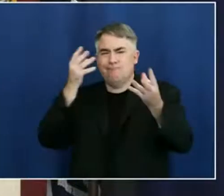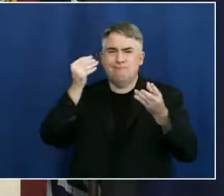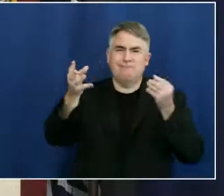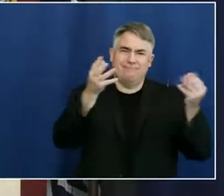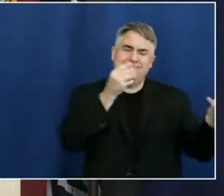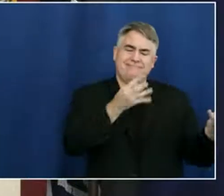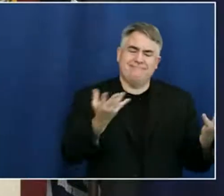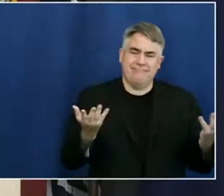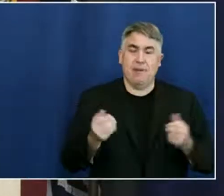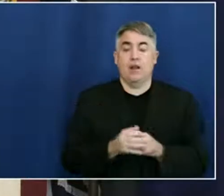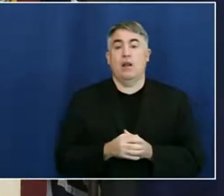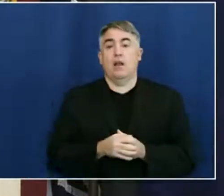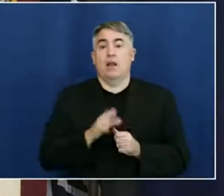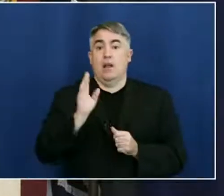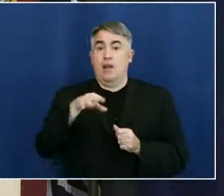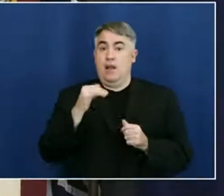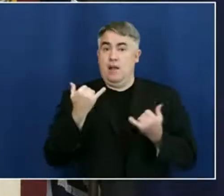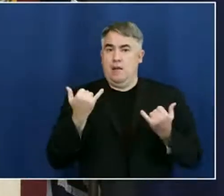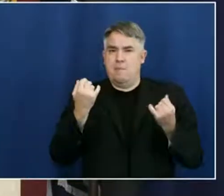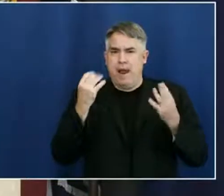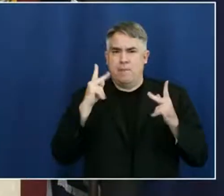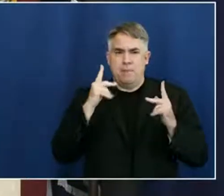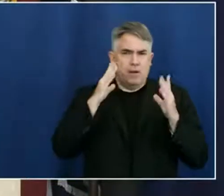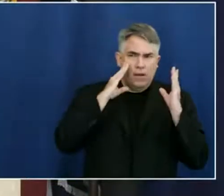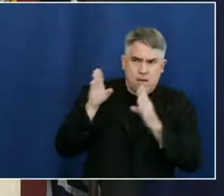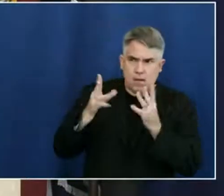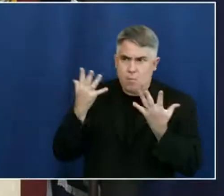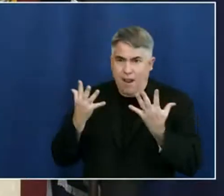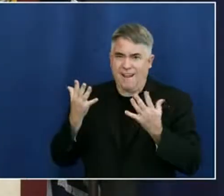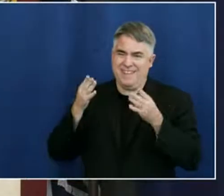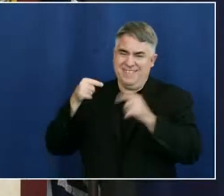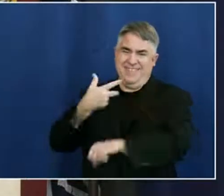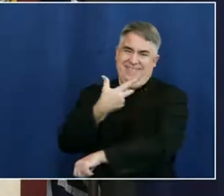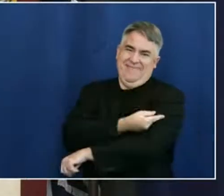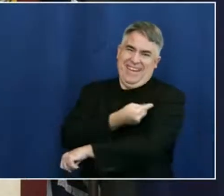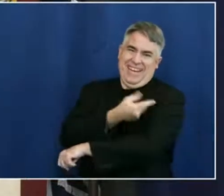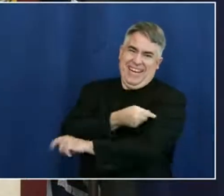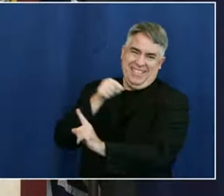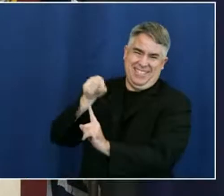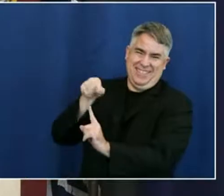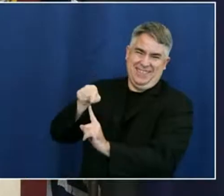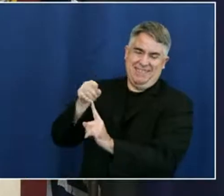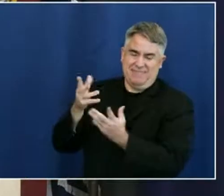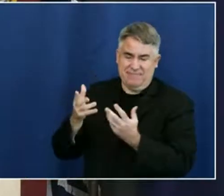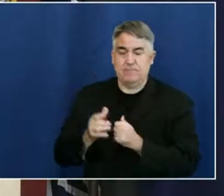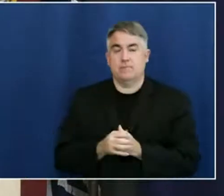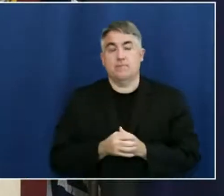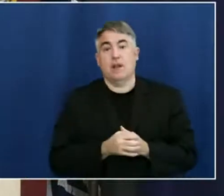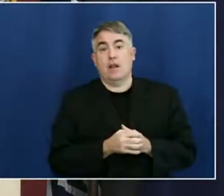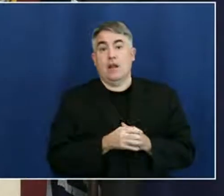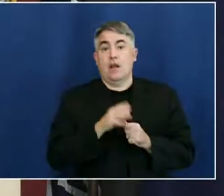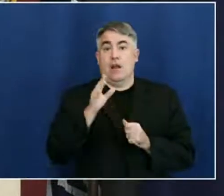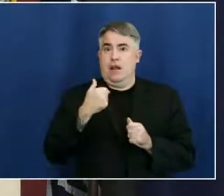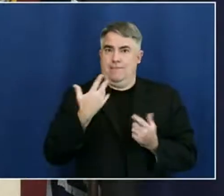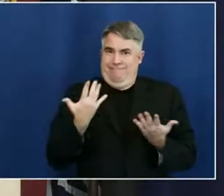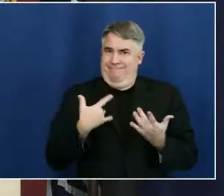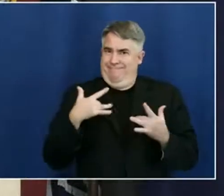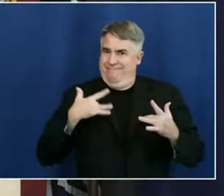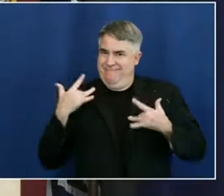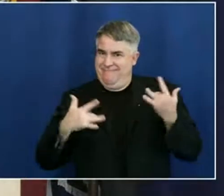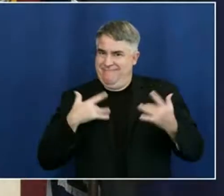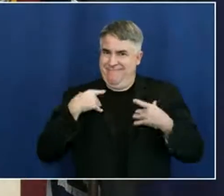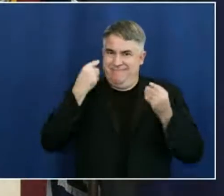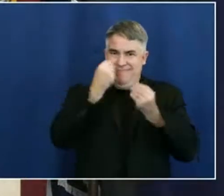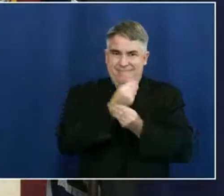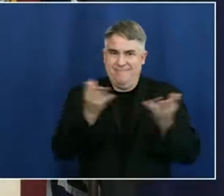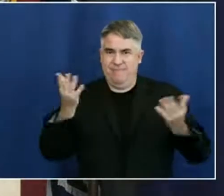on interest around the vaccination administration and efforts. I think we are pleased that San Diego County is a top performer in